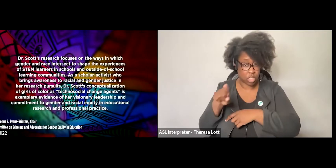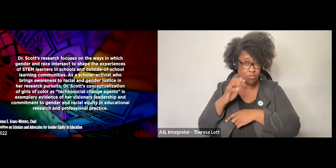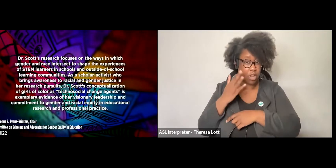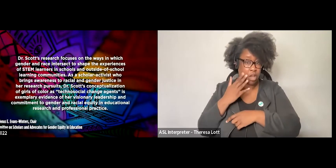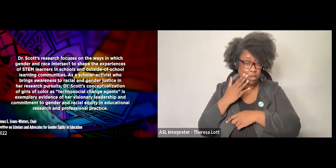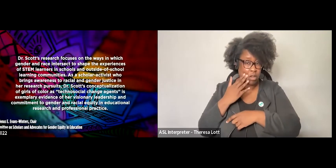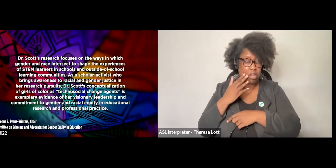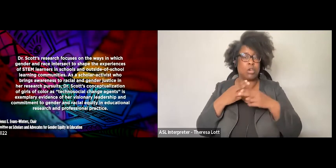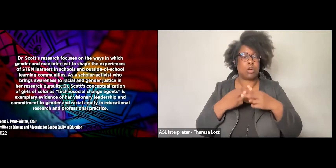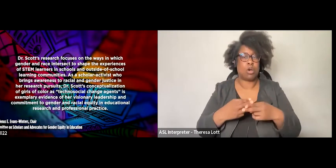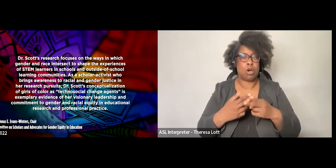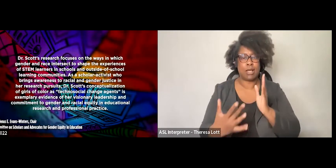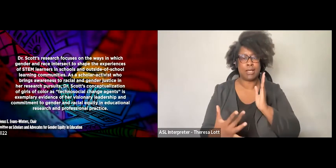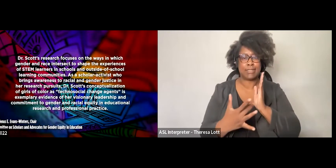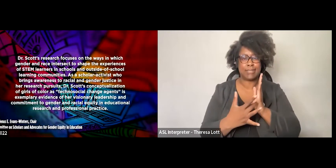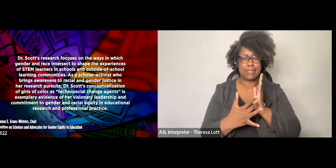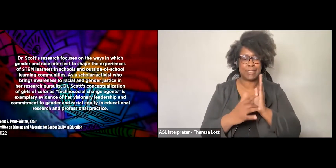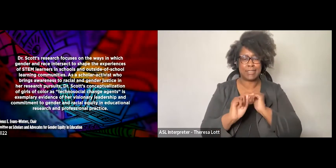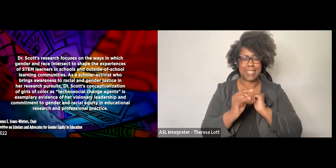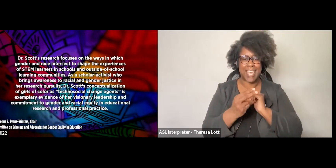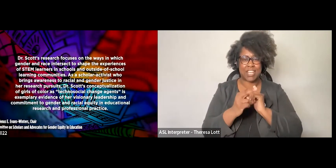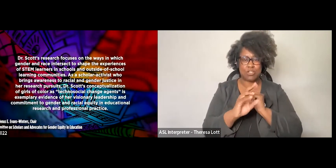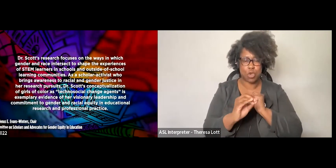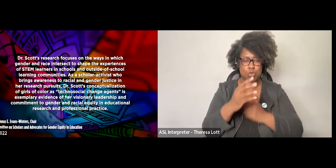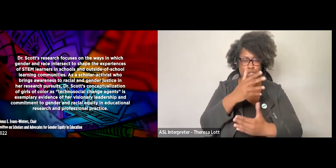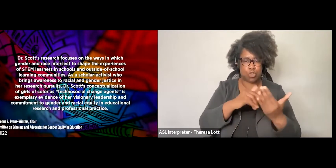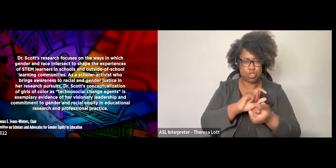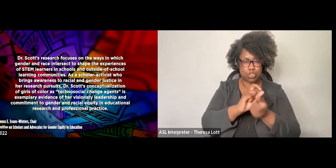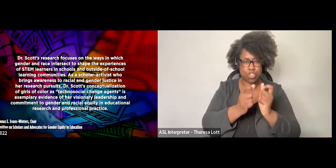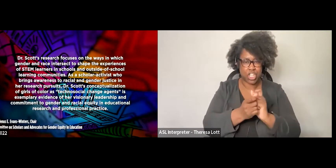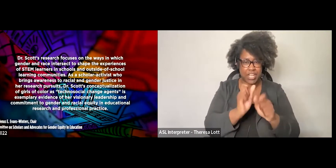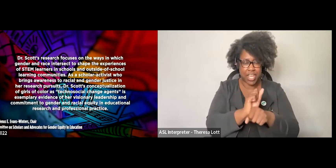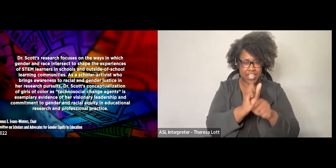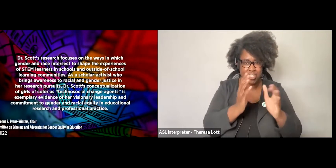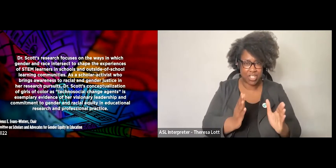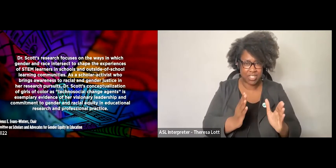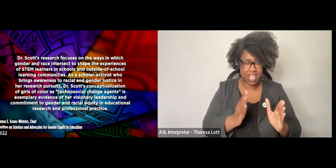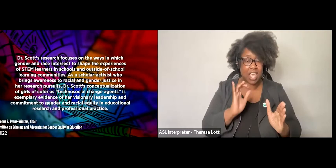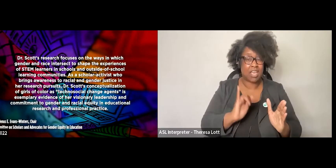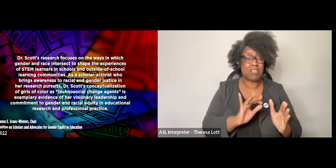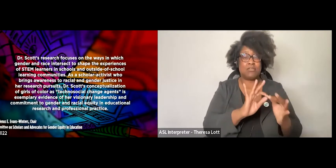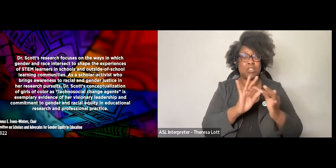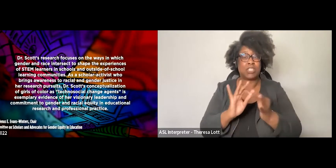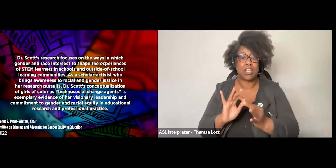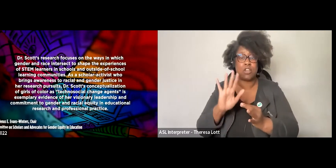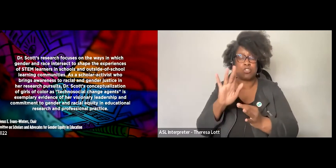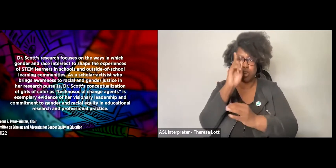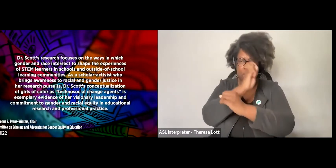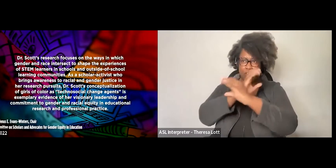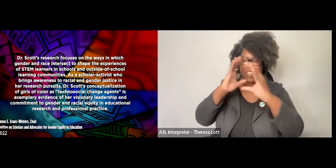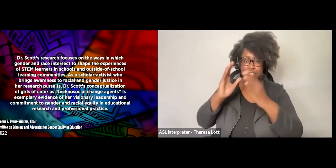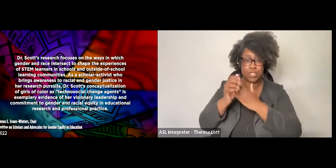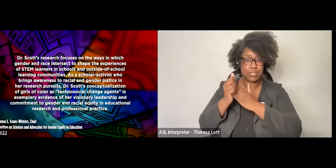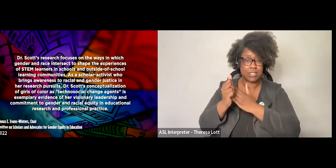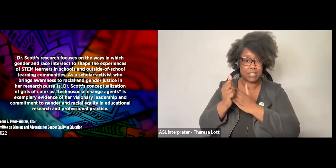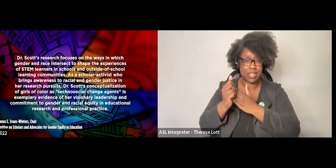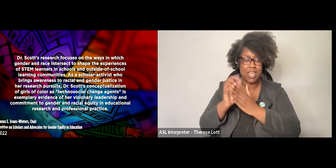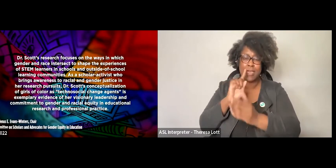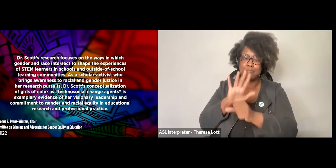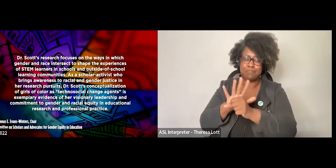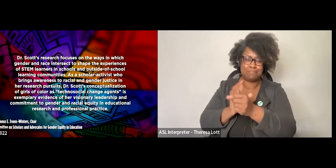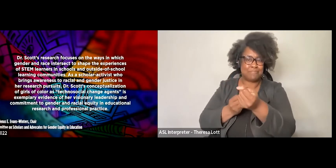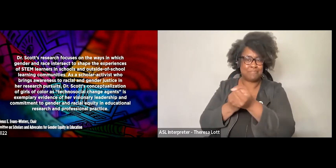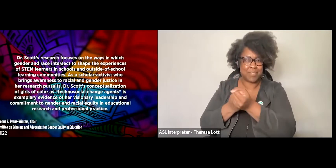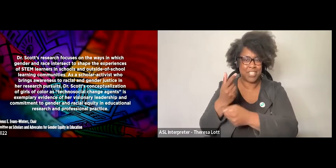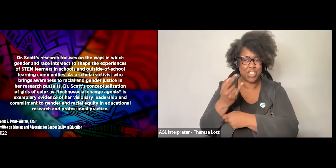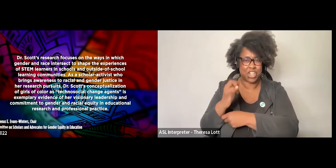techno-social change agents is exemplary evidence of her visionary leadership and commitment to gender and racial